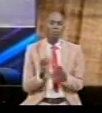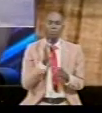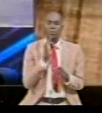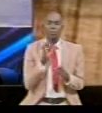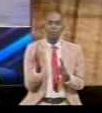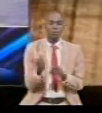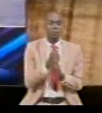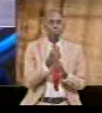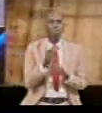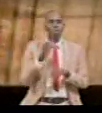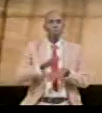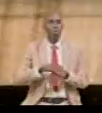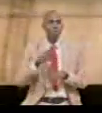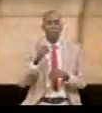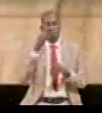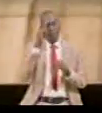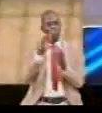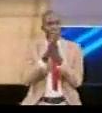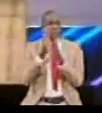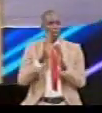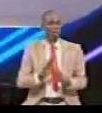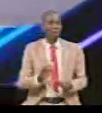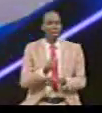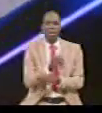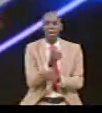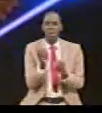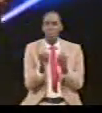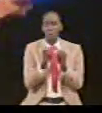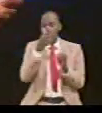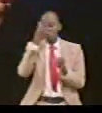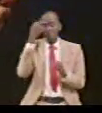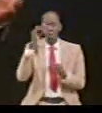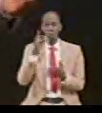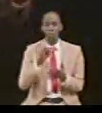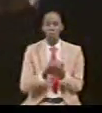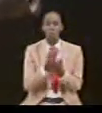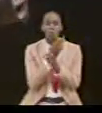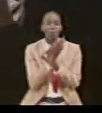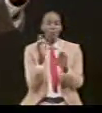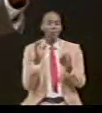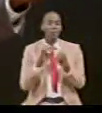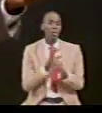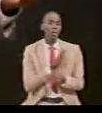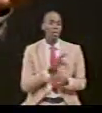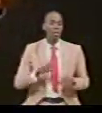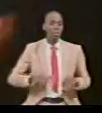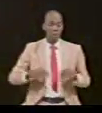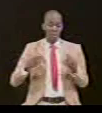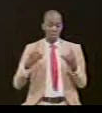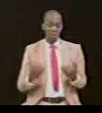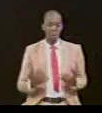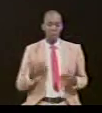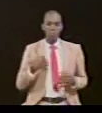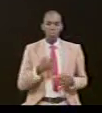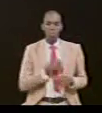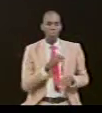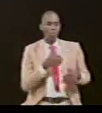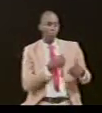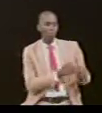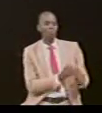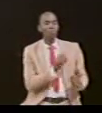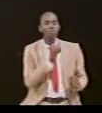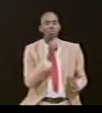believer anymore. And because of that freedom in Christ, it says, we walk not after the